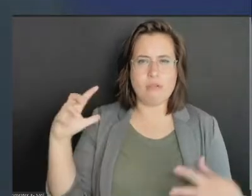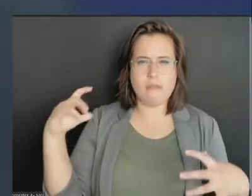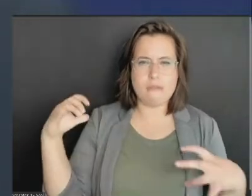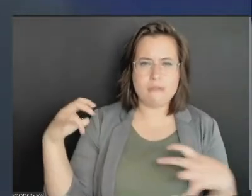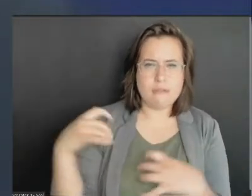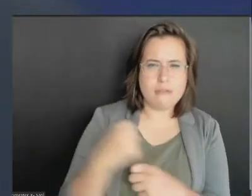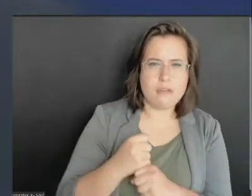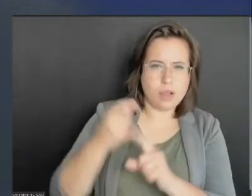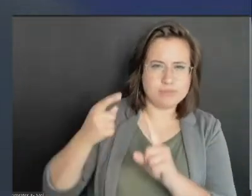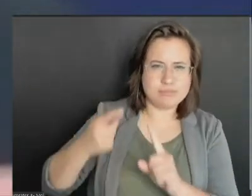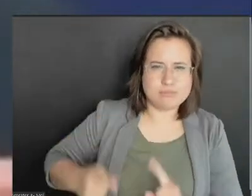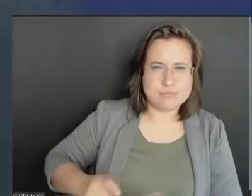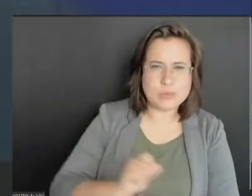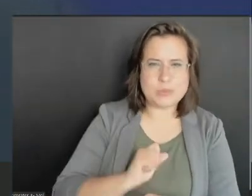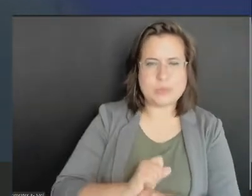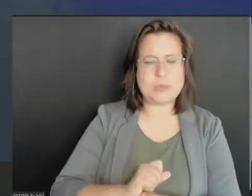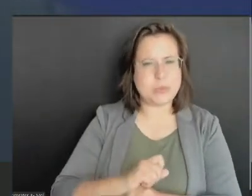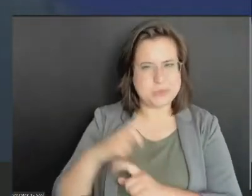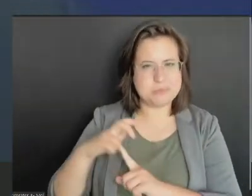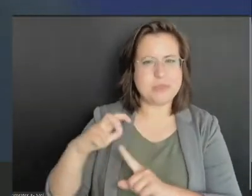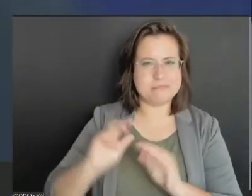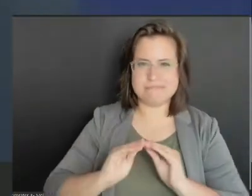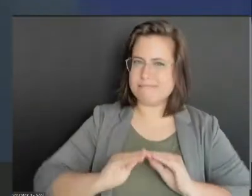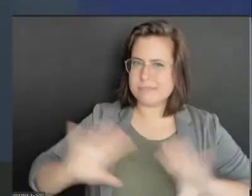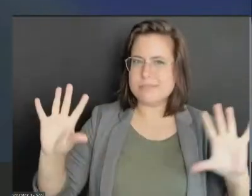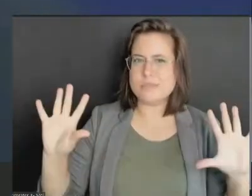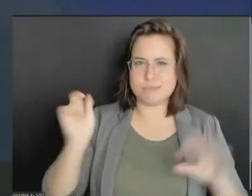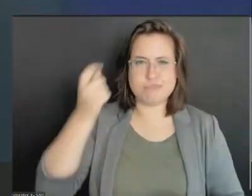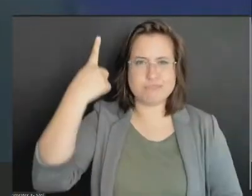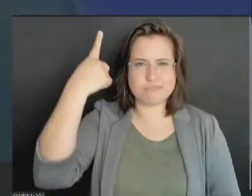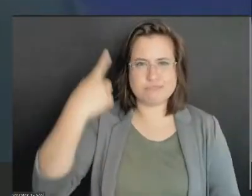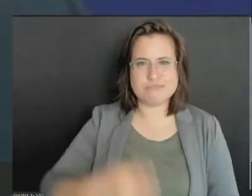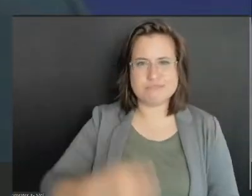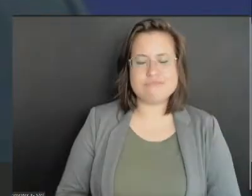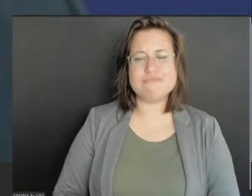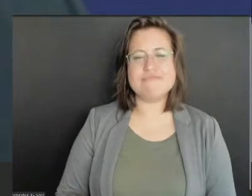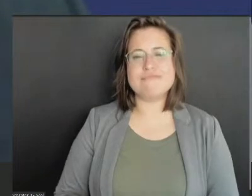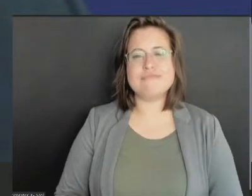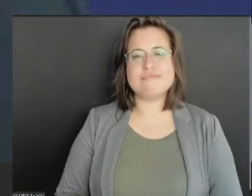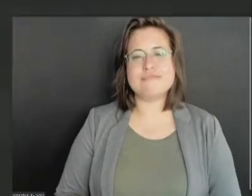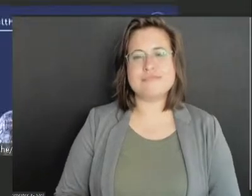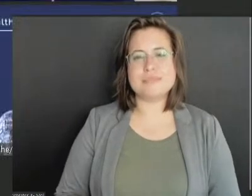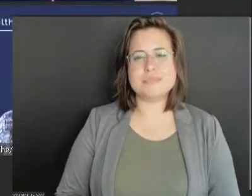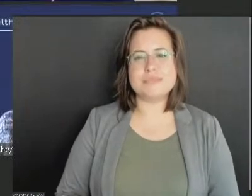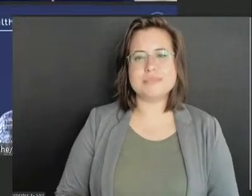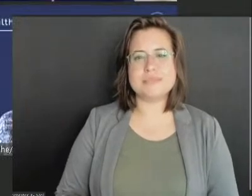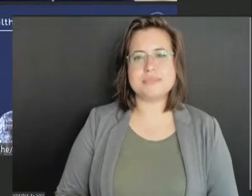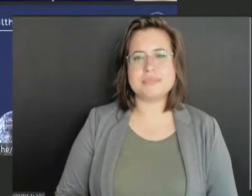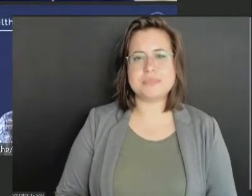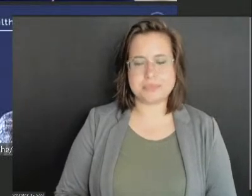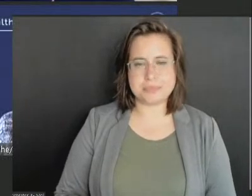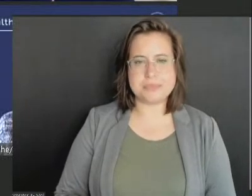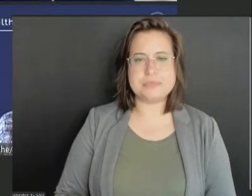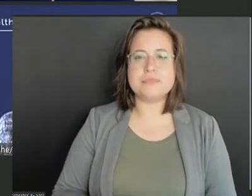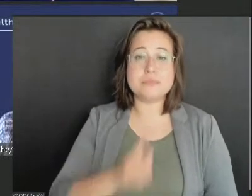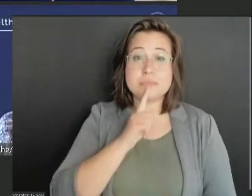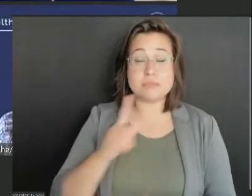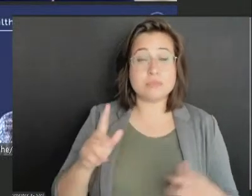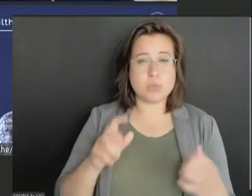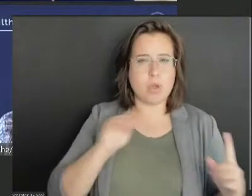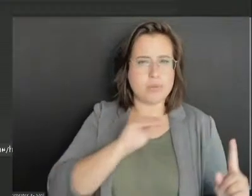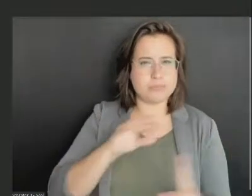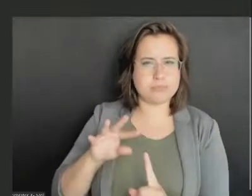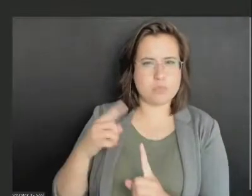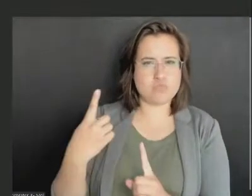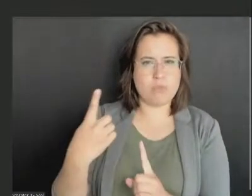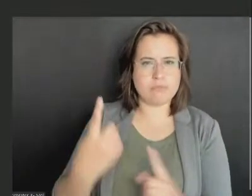so concisely and yet so clearly and comprehensively. And I'd like to draw attention to one of the recommendations